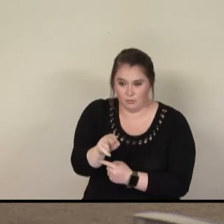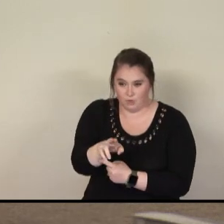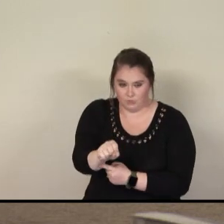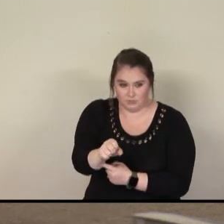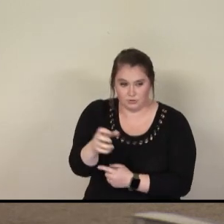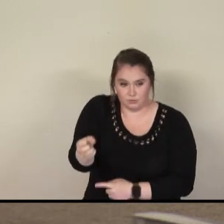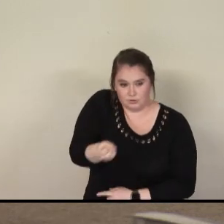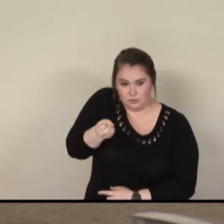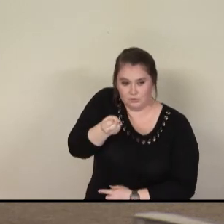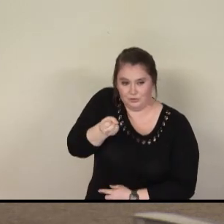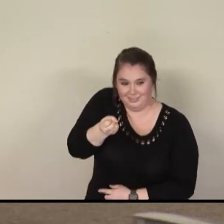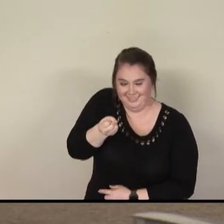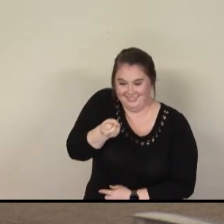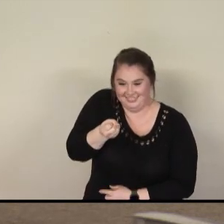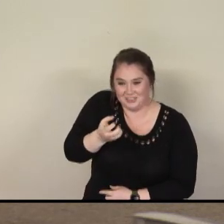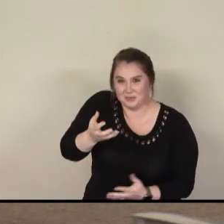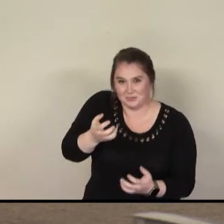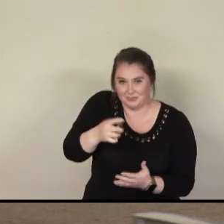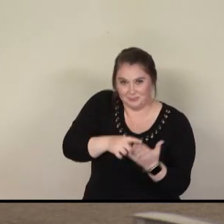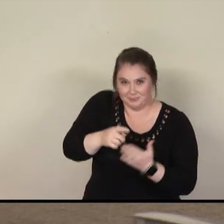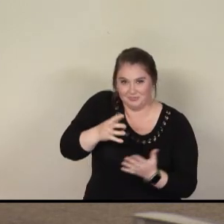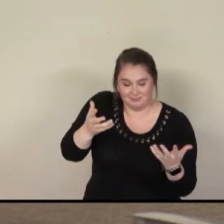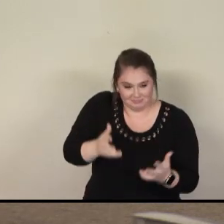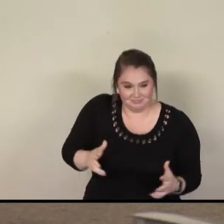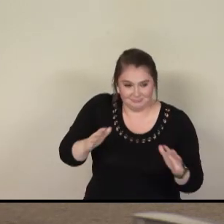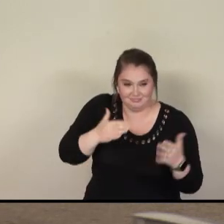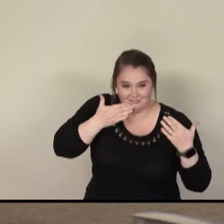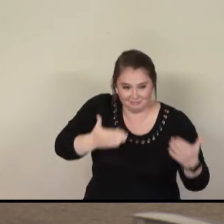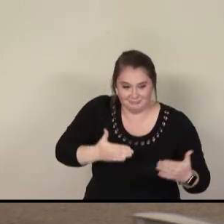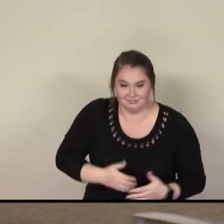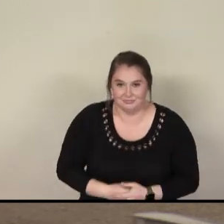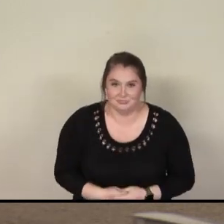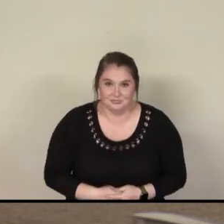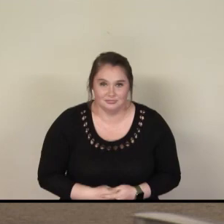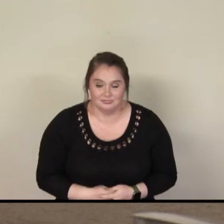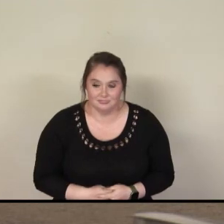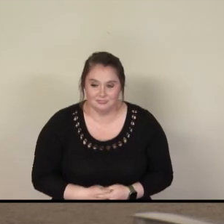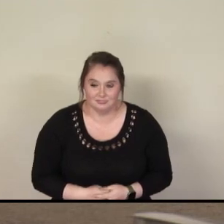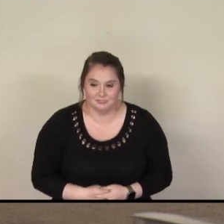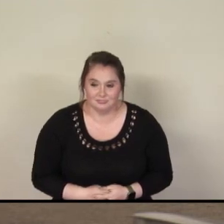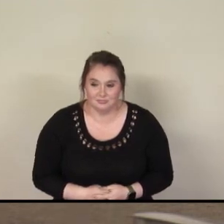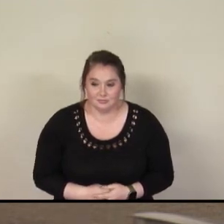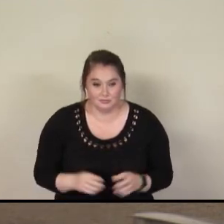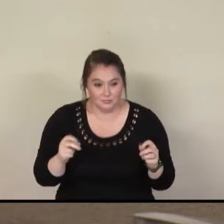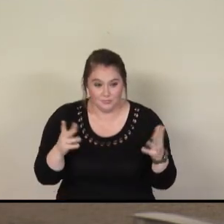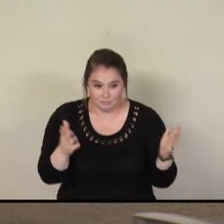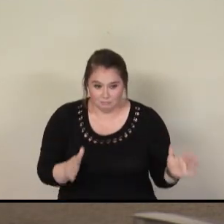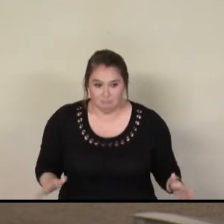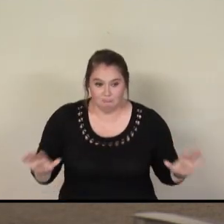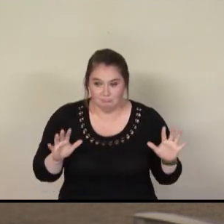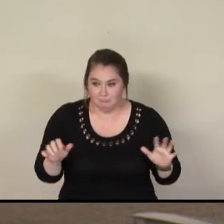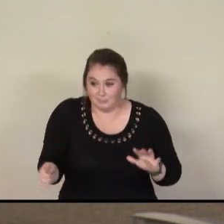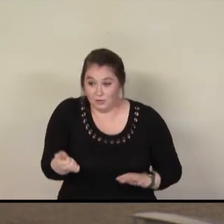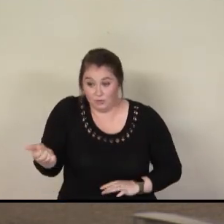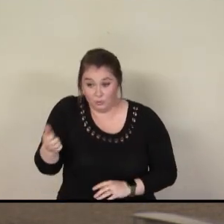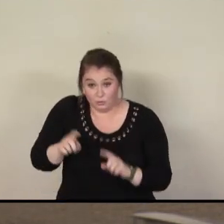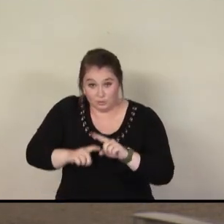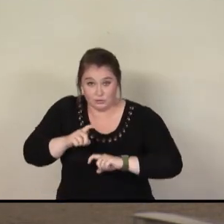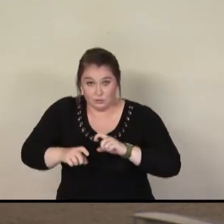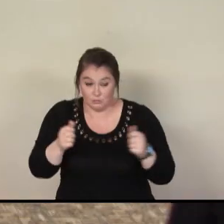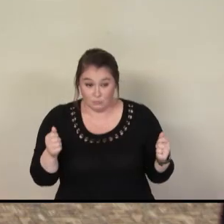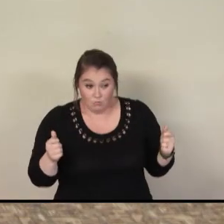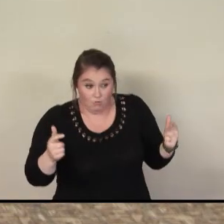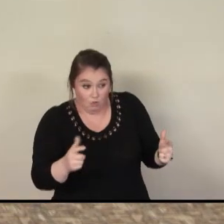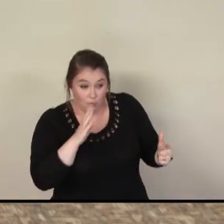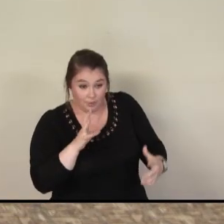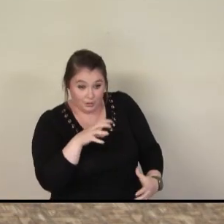the retention. Okay. Yep. I just wanted to double check, that's all. That was quick. Thank you. Okay, any other questions? So everyone's getting